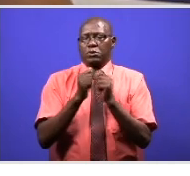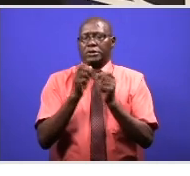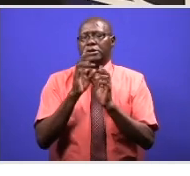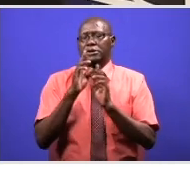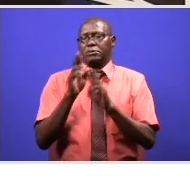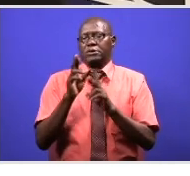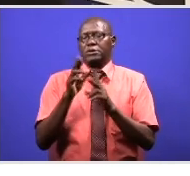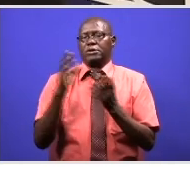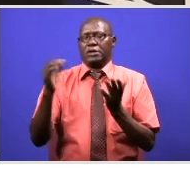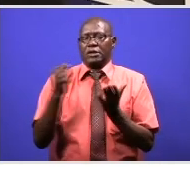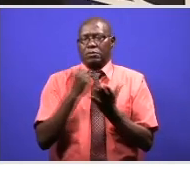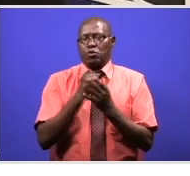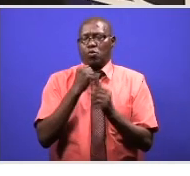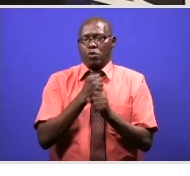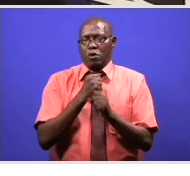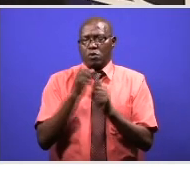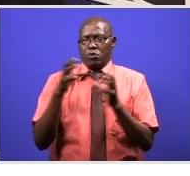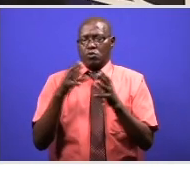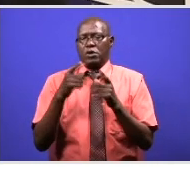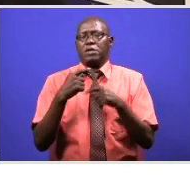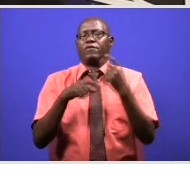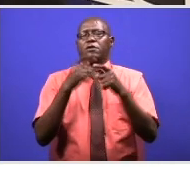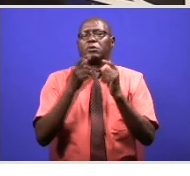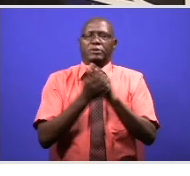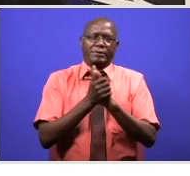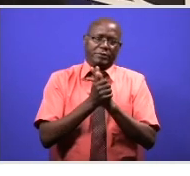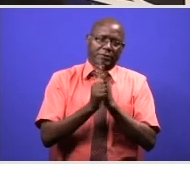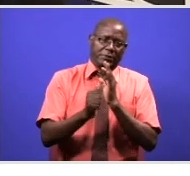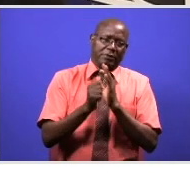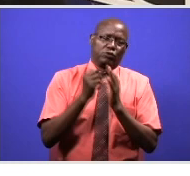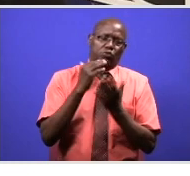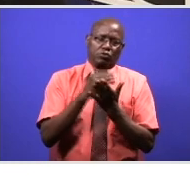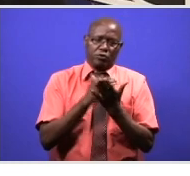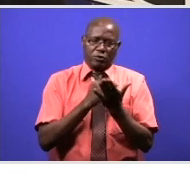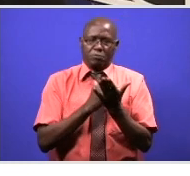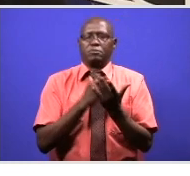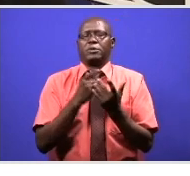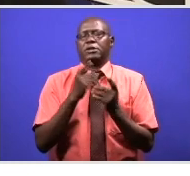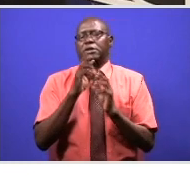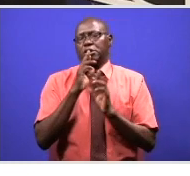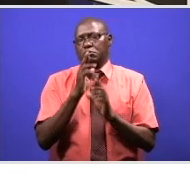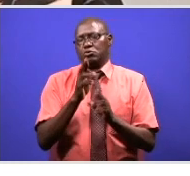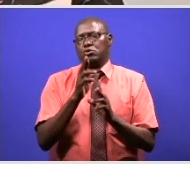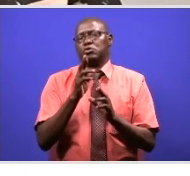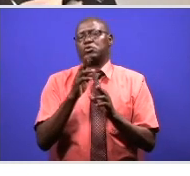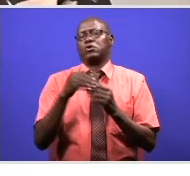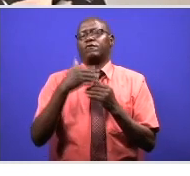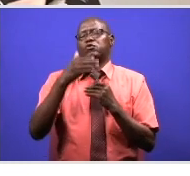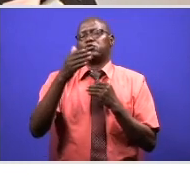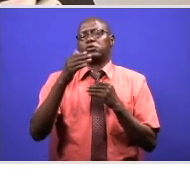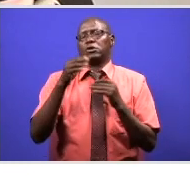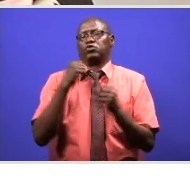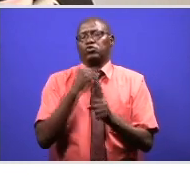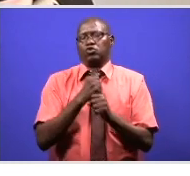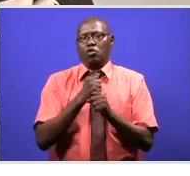and adaptive workforce through development skills and programs that will respond to the skills required in the future job market. My